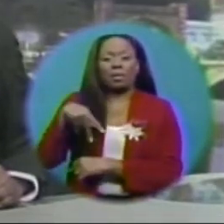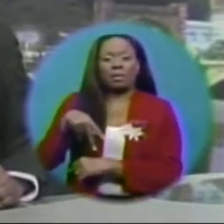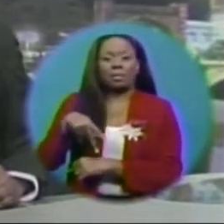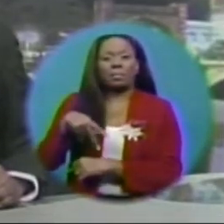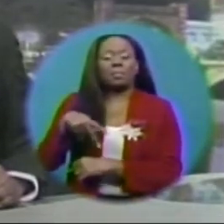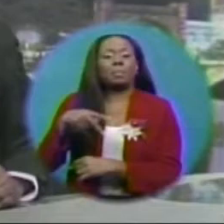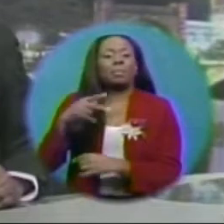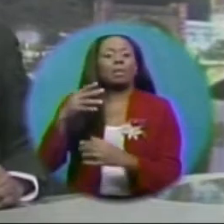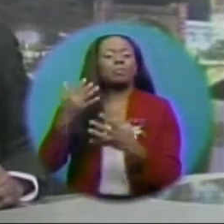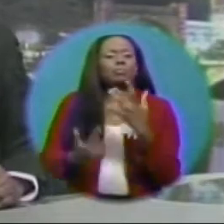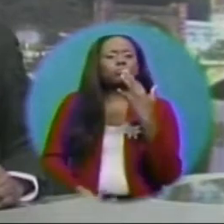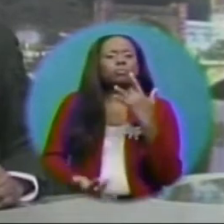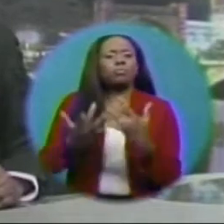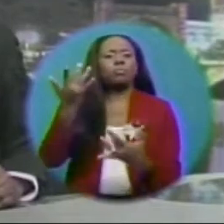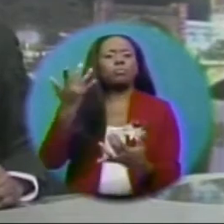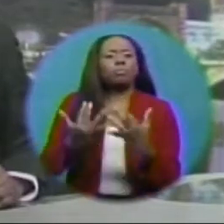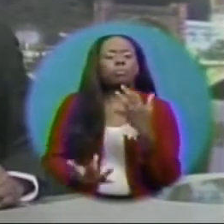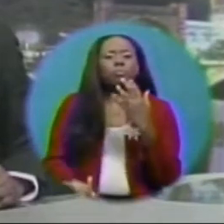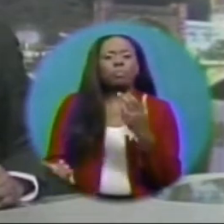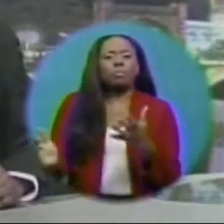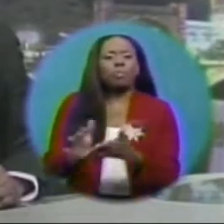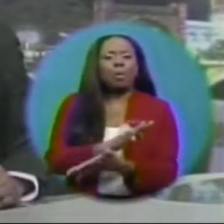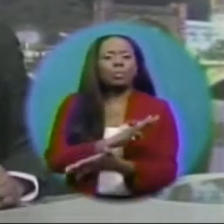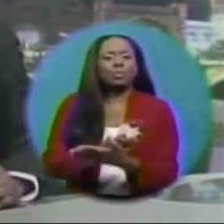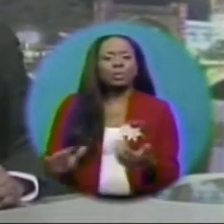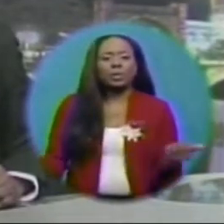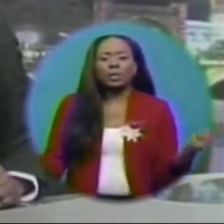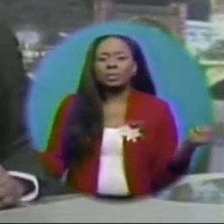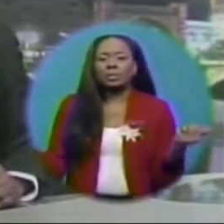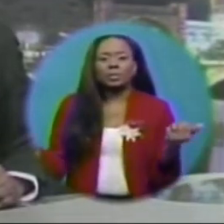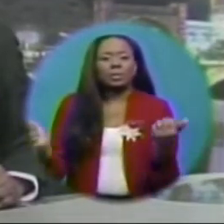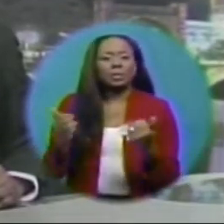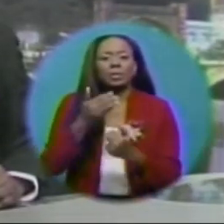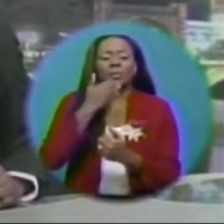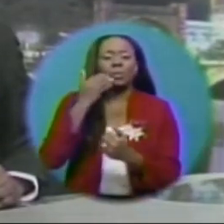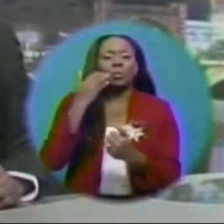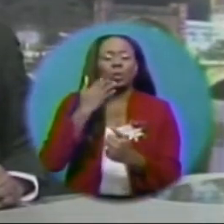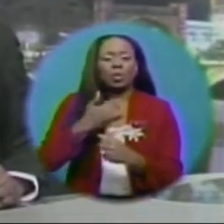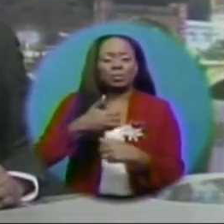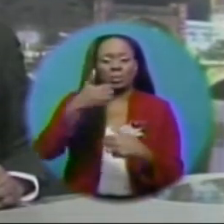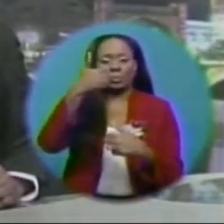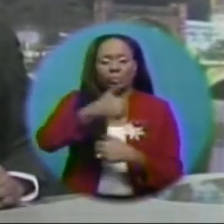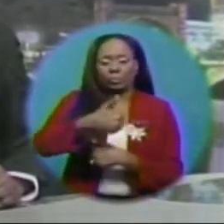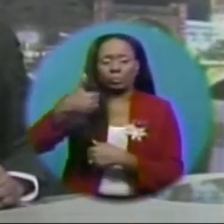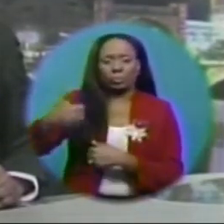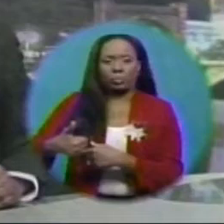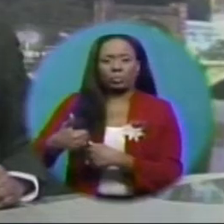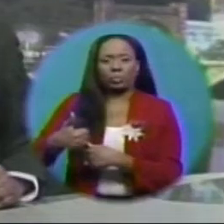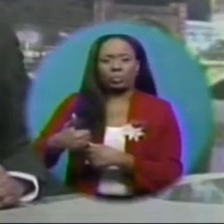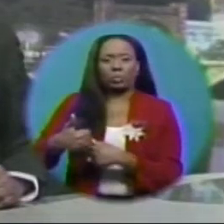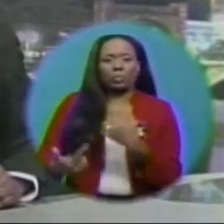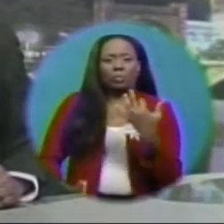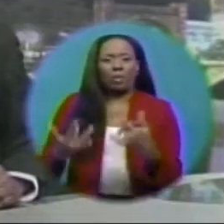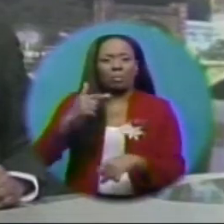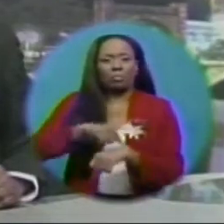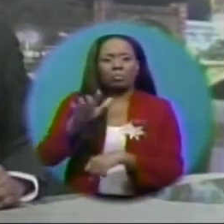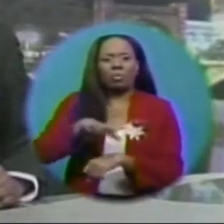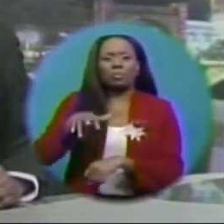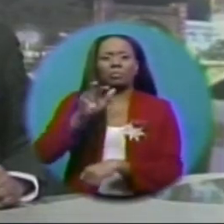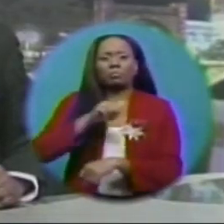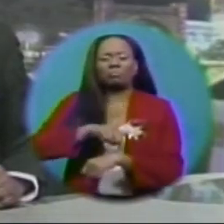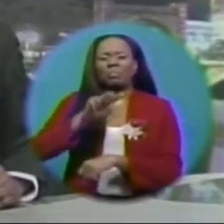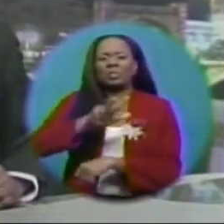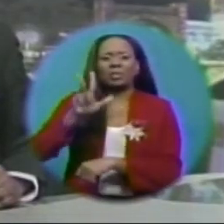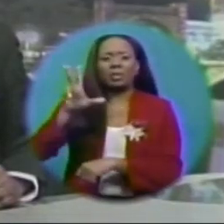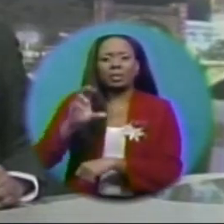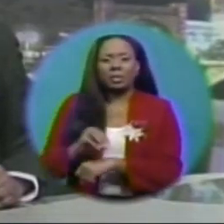at Caveland Dam and Valley were burnt to the ground. The homes, which were beside each other, caught fire around 3:30, leaving 8 people